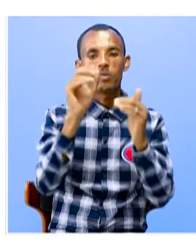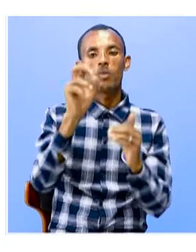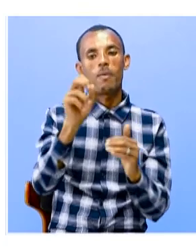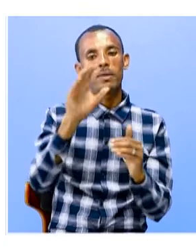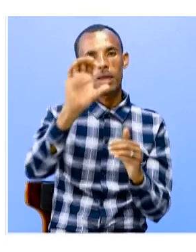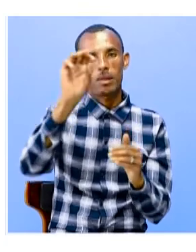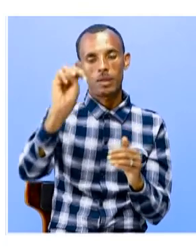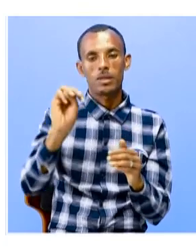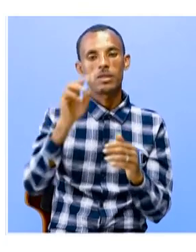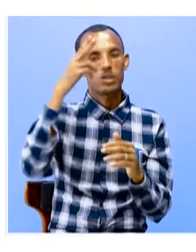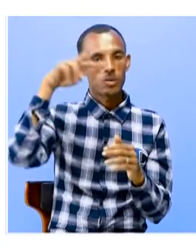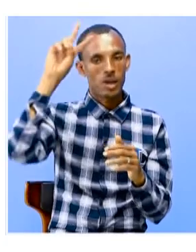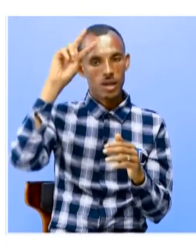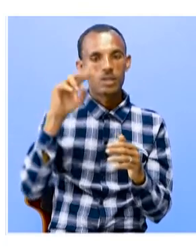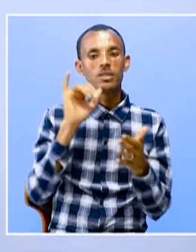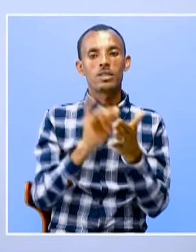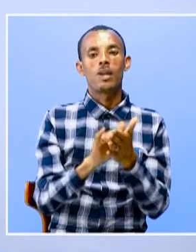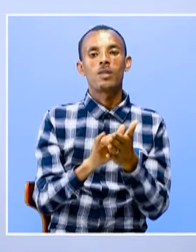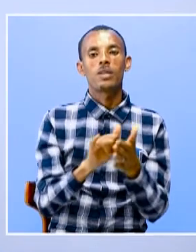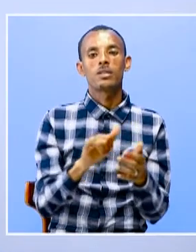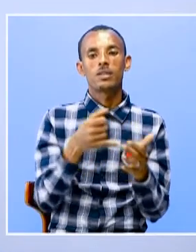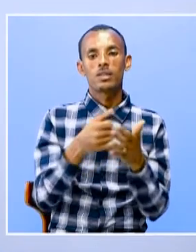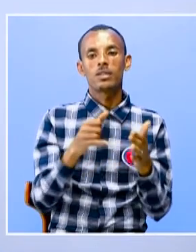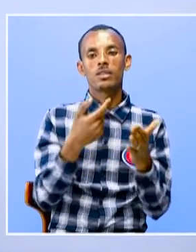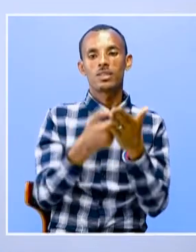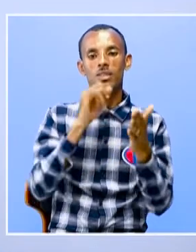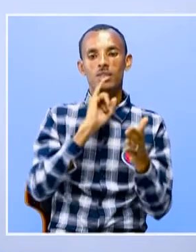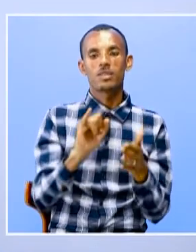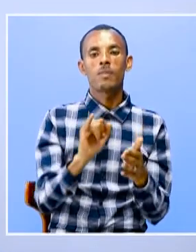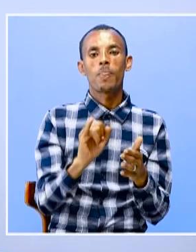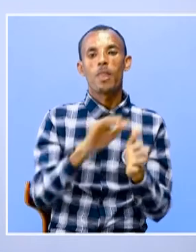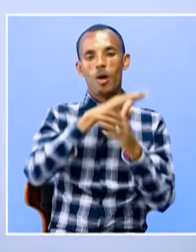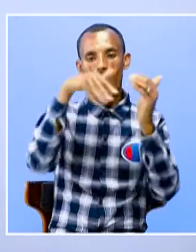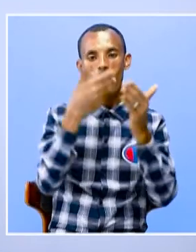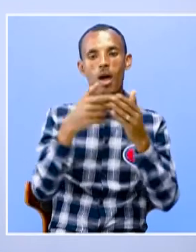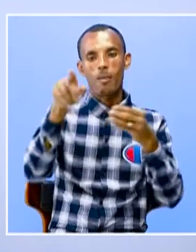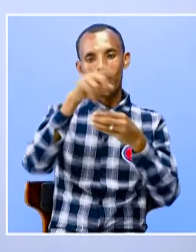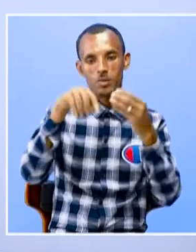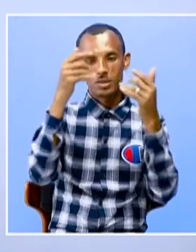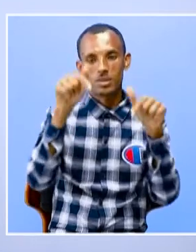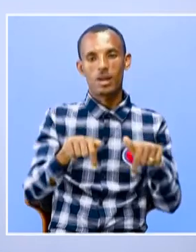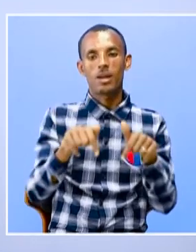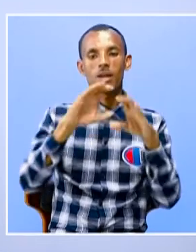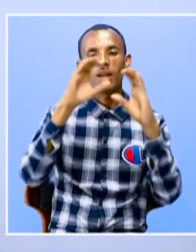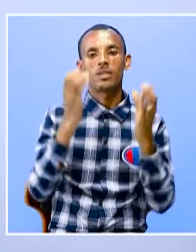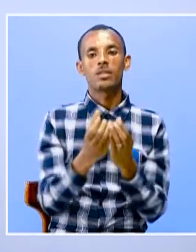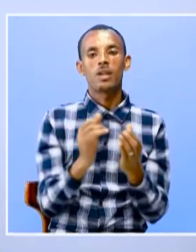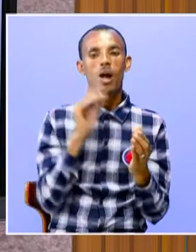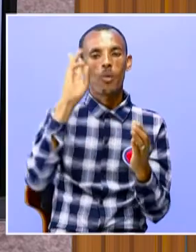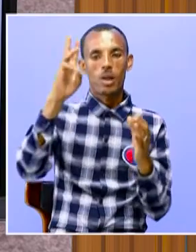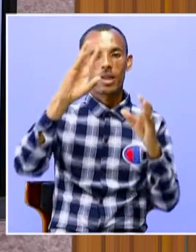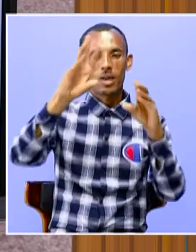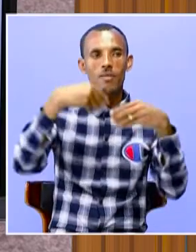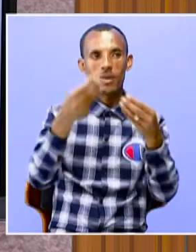square. That's it. So this is all about today's lesson. I'll give